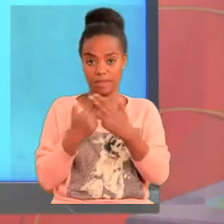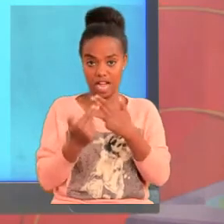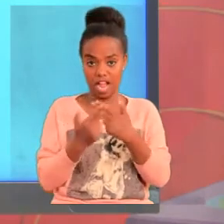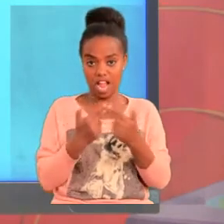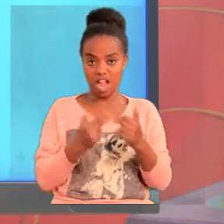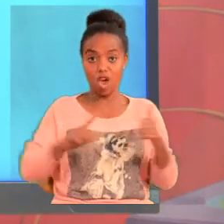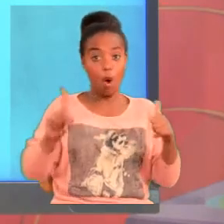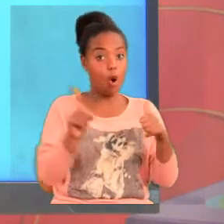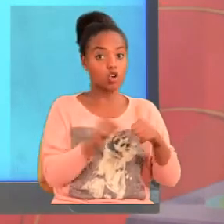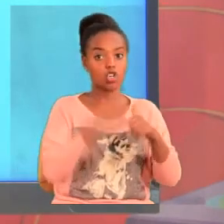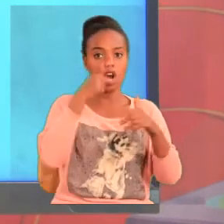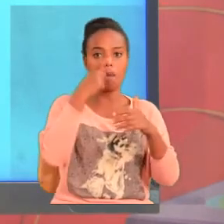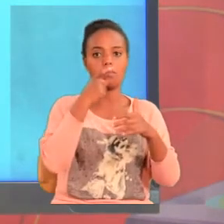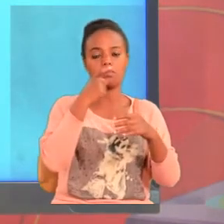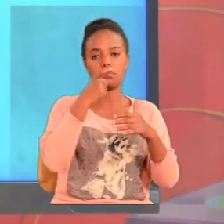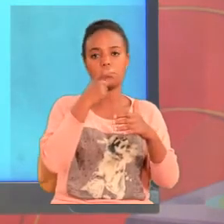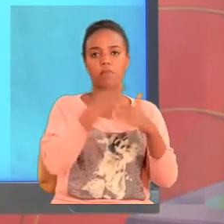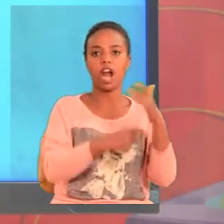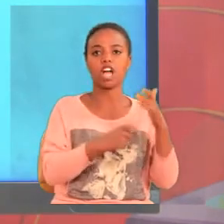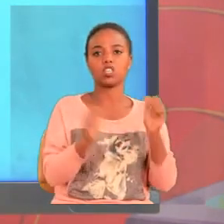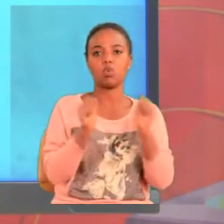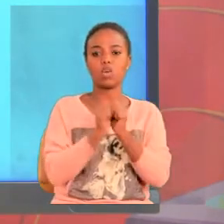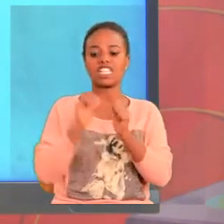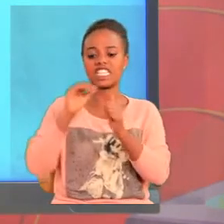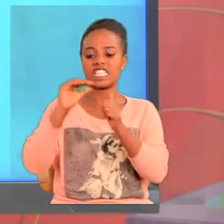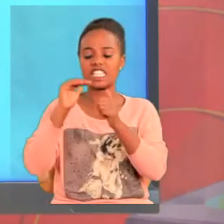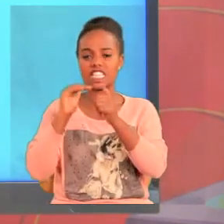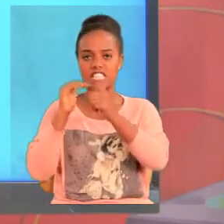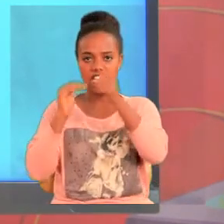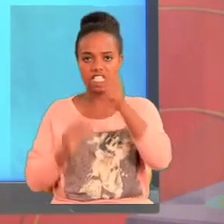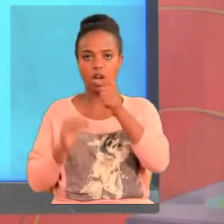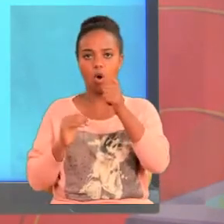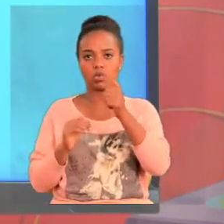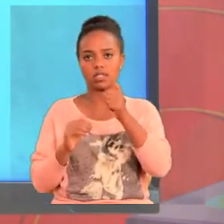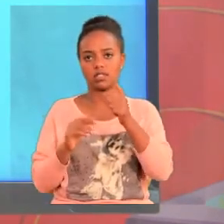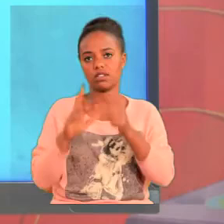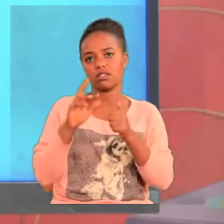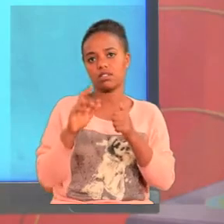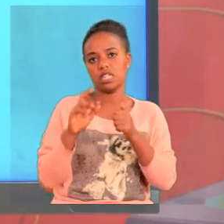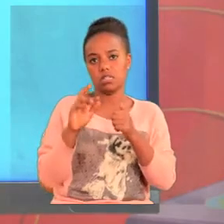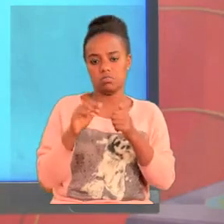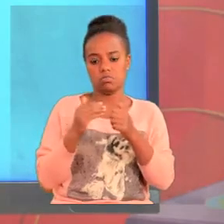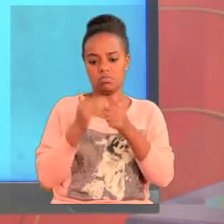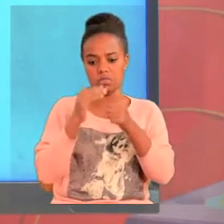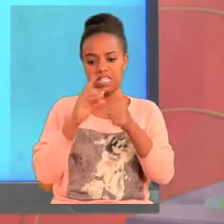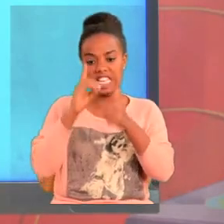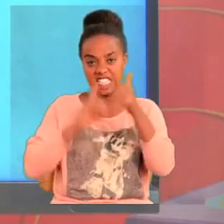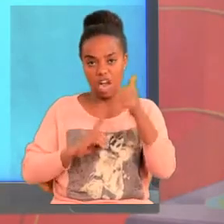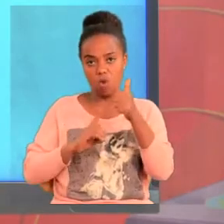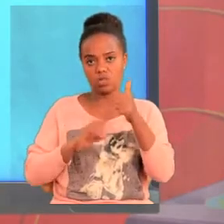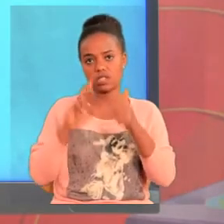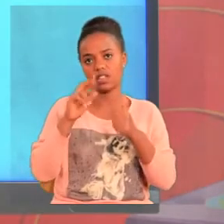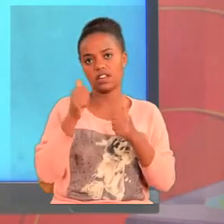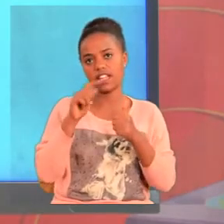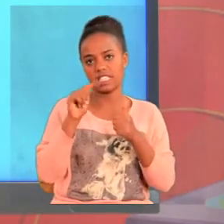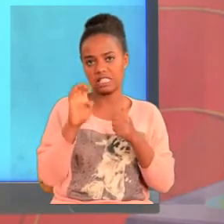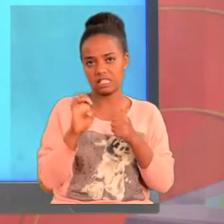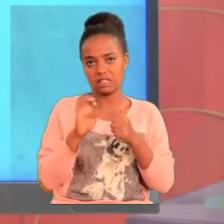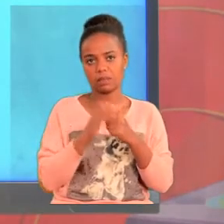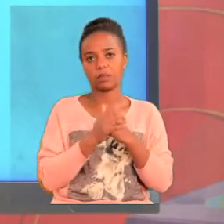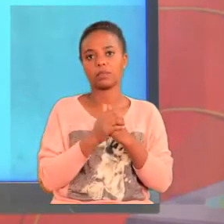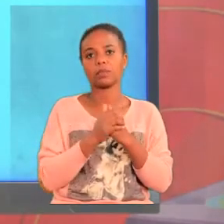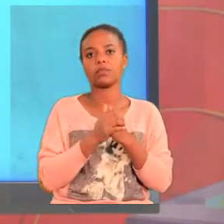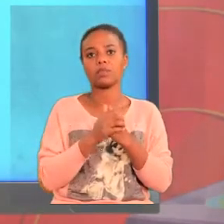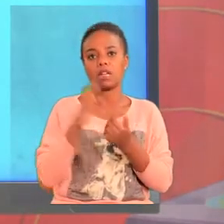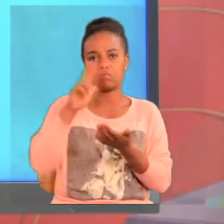the original price with discount rate, and the amount of discount sale, the discount